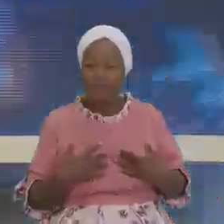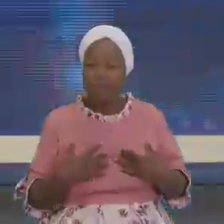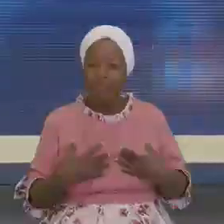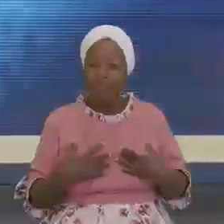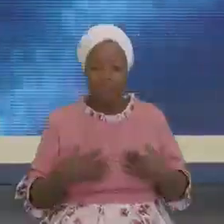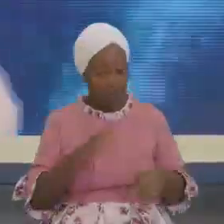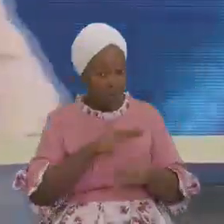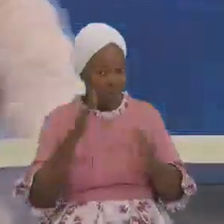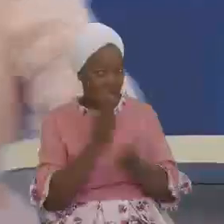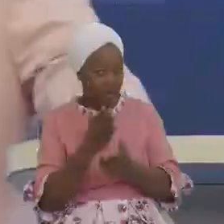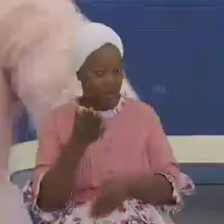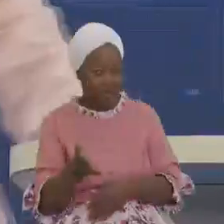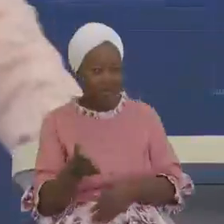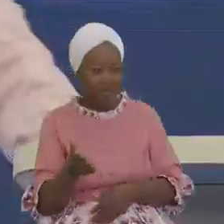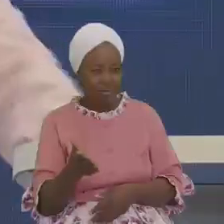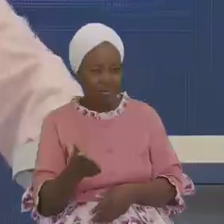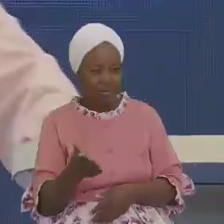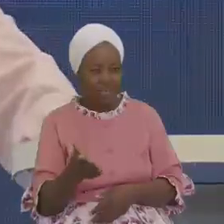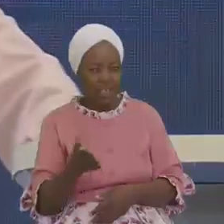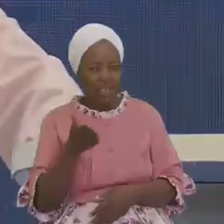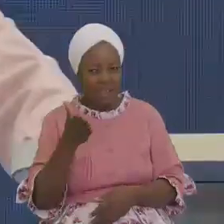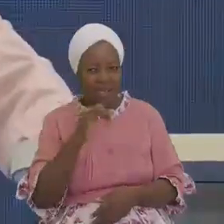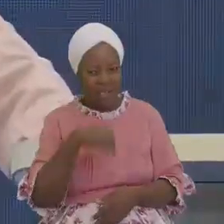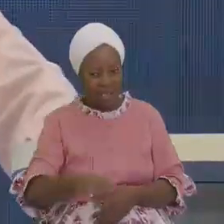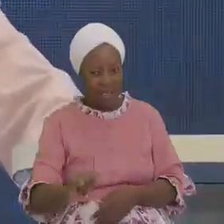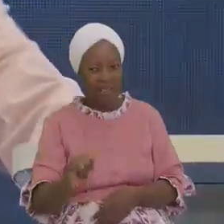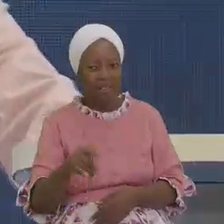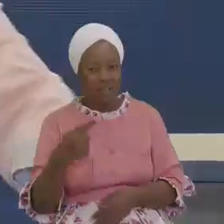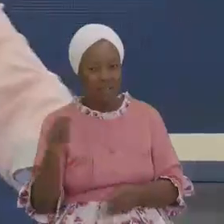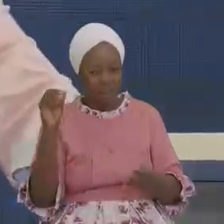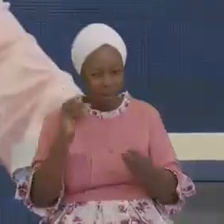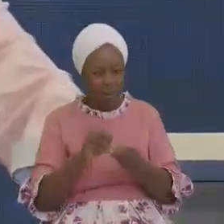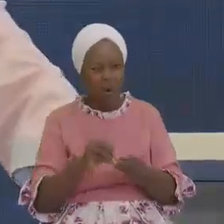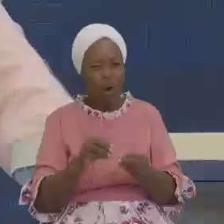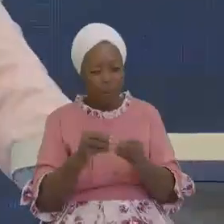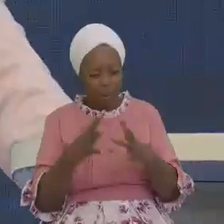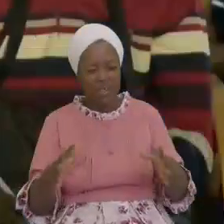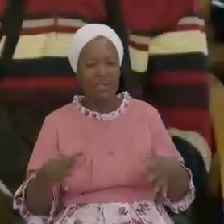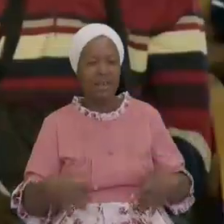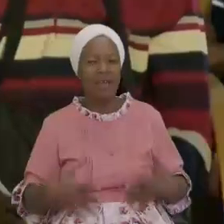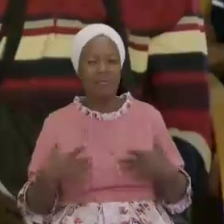there. There is still the more abundant life.